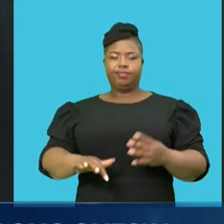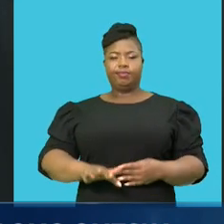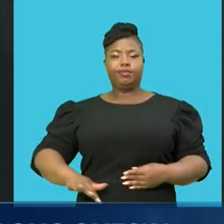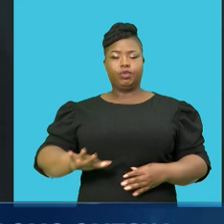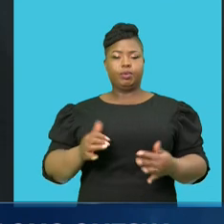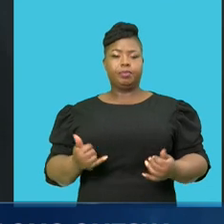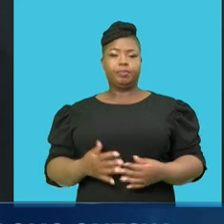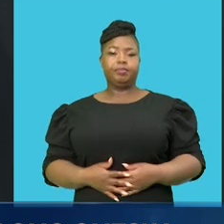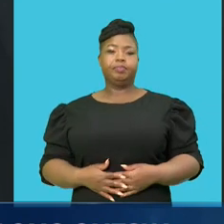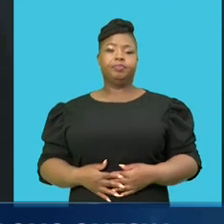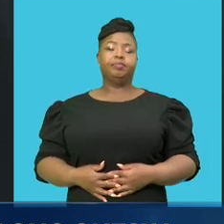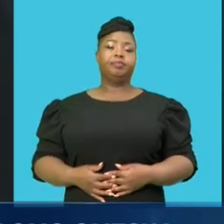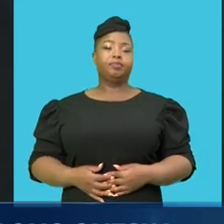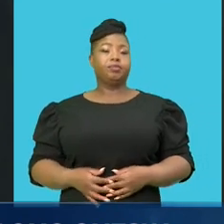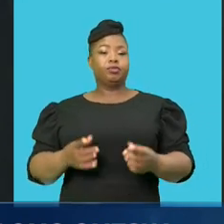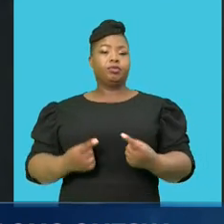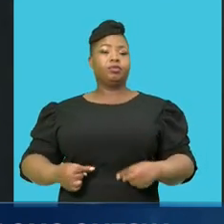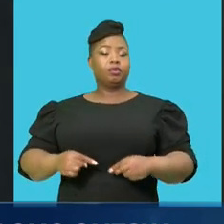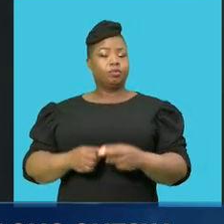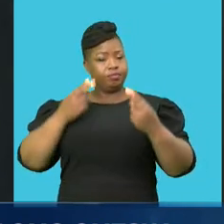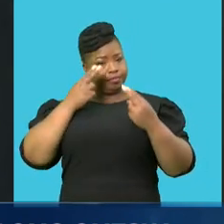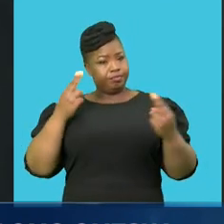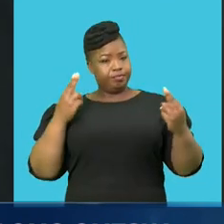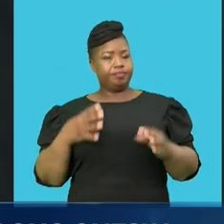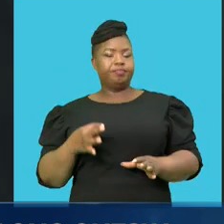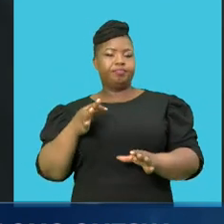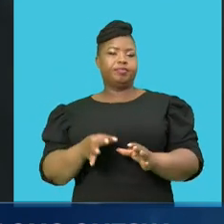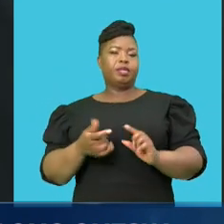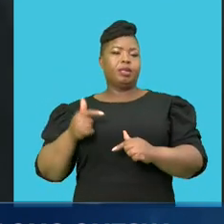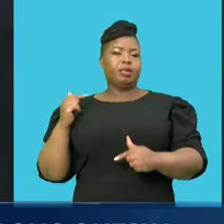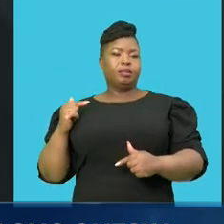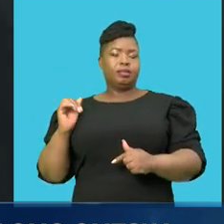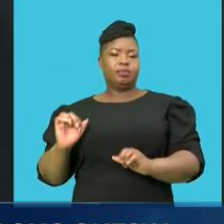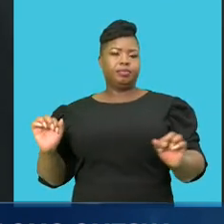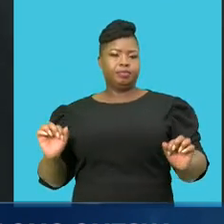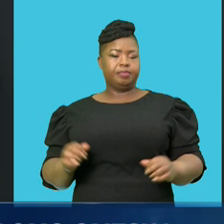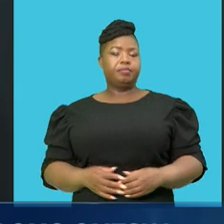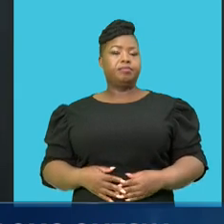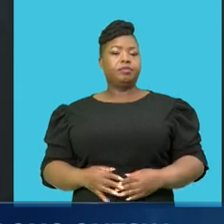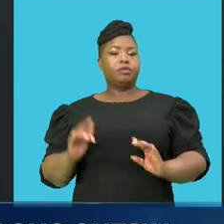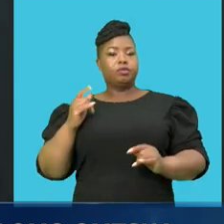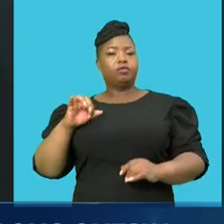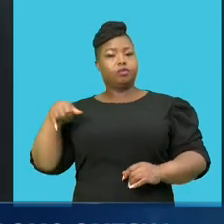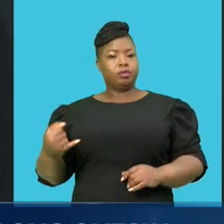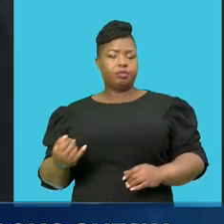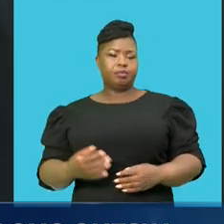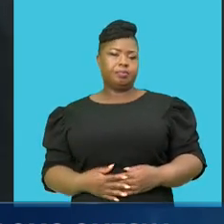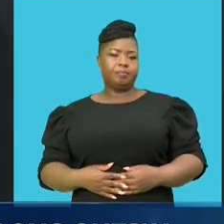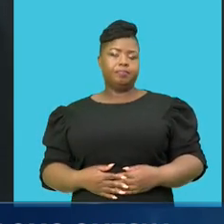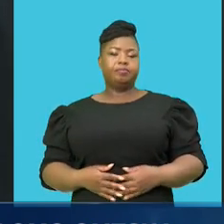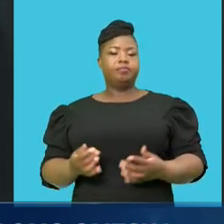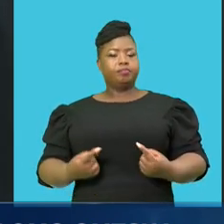today, we honor their contribution and legacy. In the city of Schwanisbeck,